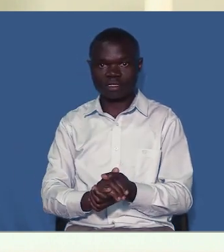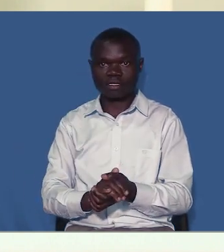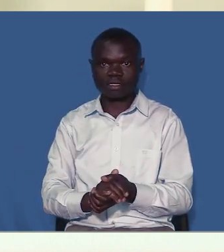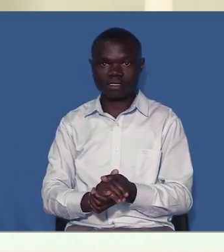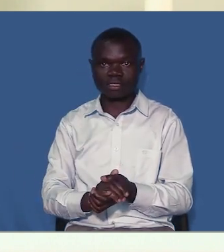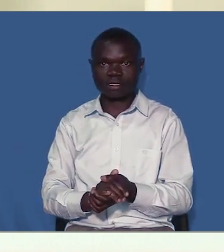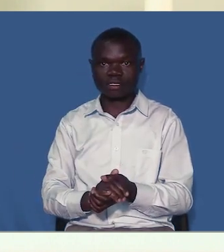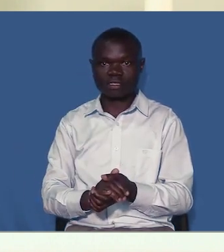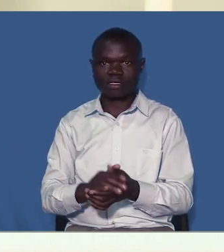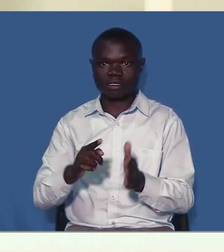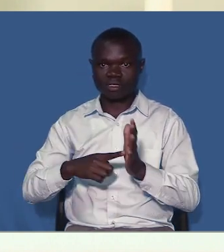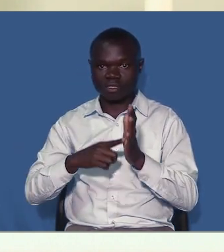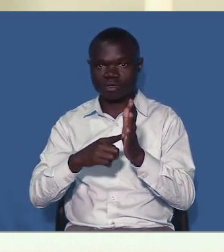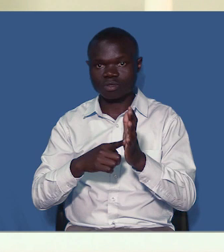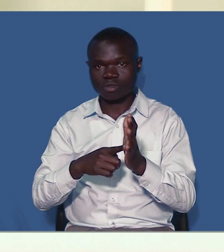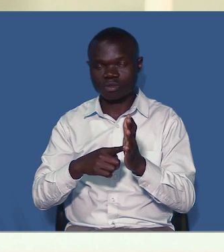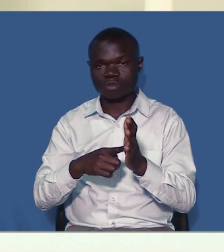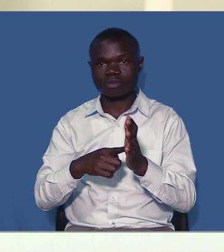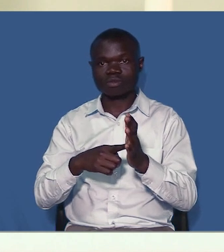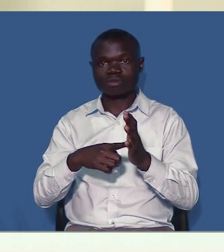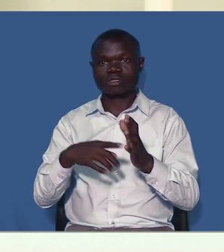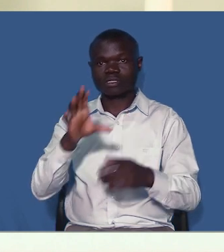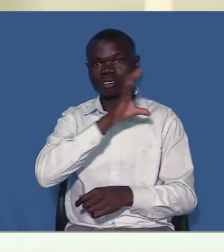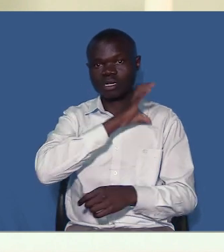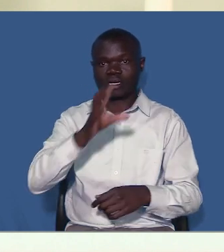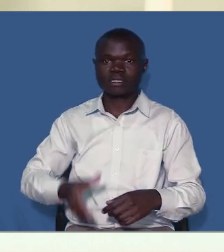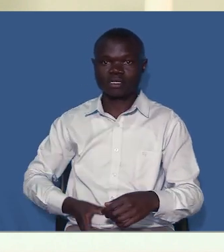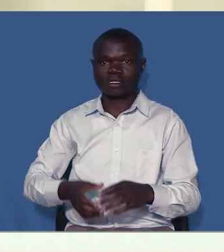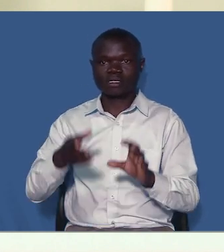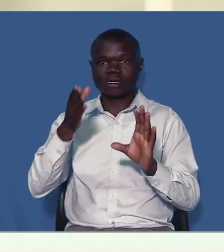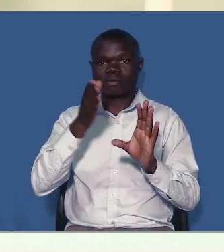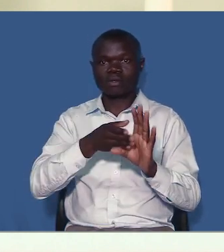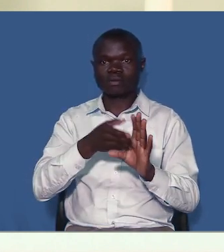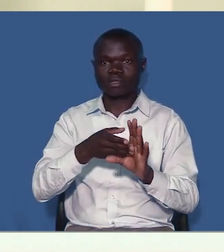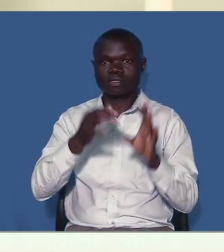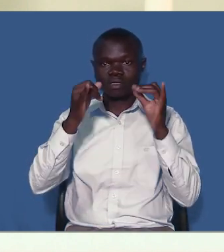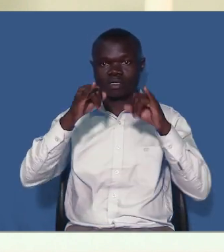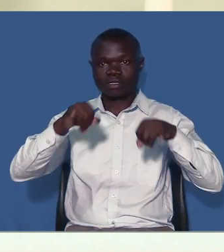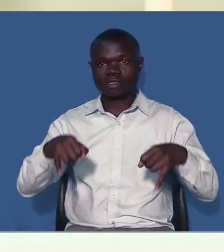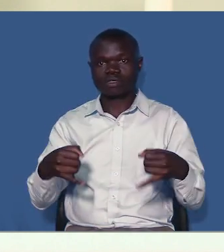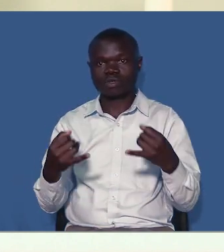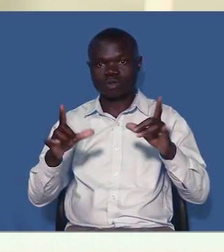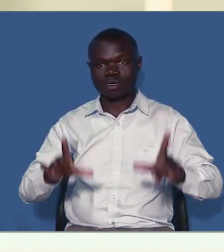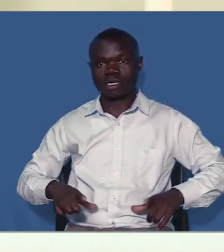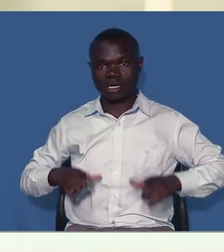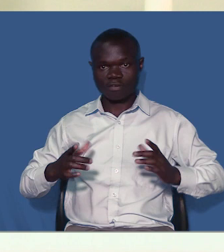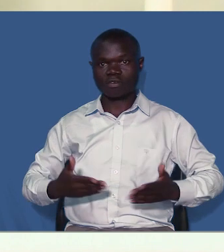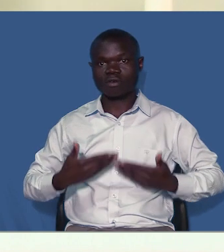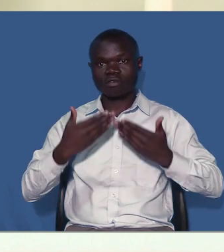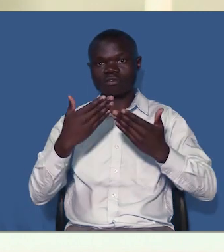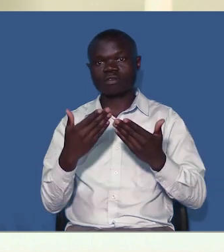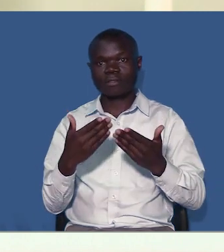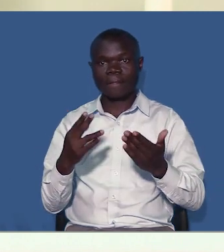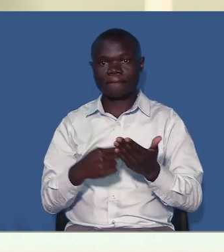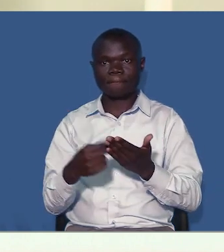Christ's sacrifice and their participation in the new life offered through him. The Holy